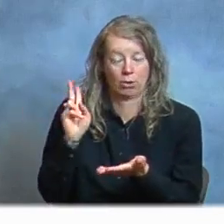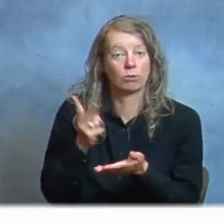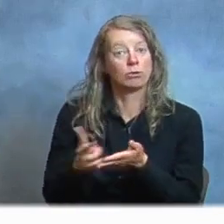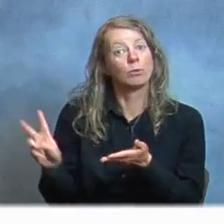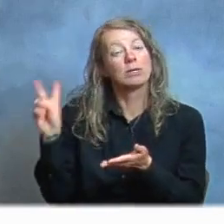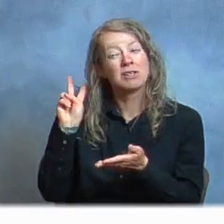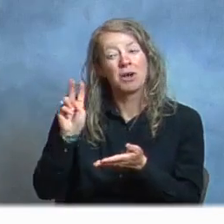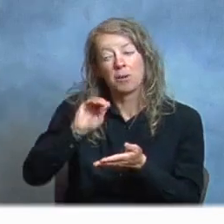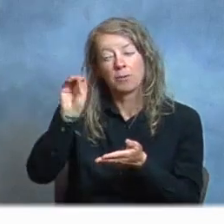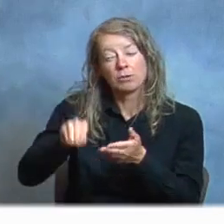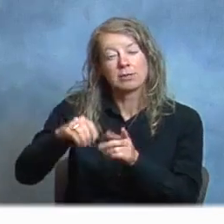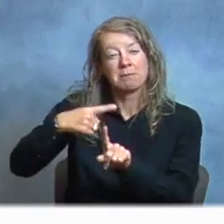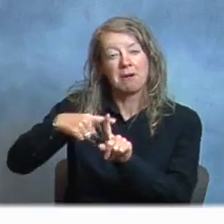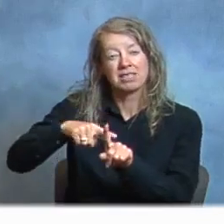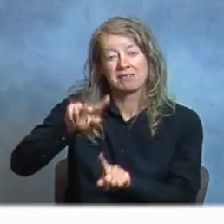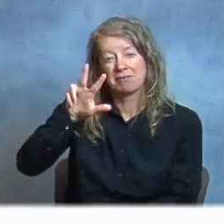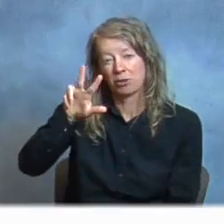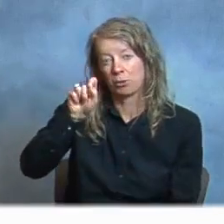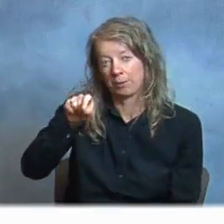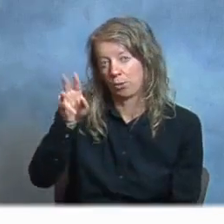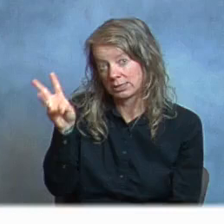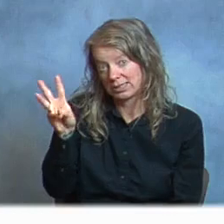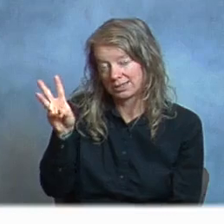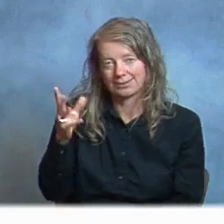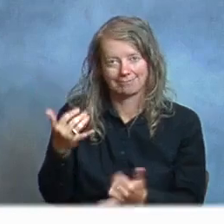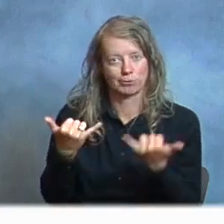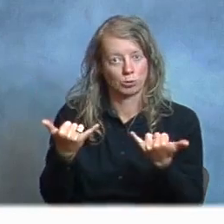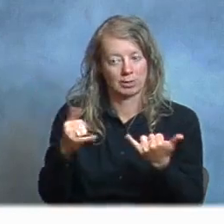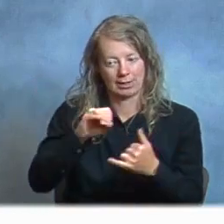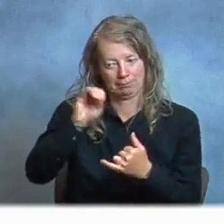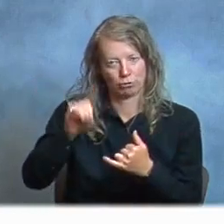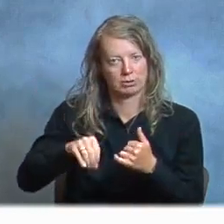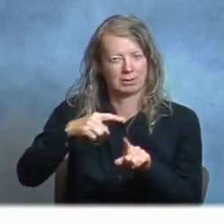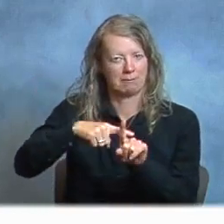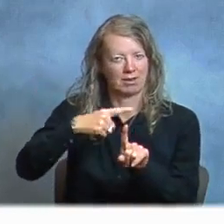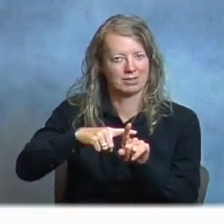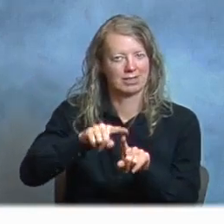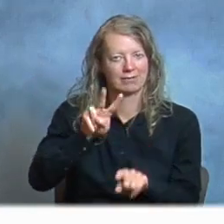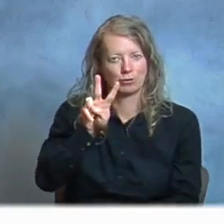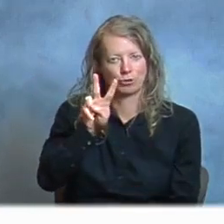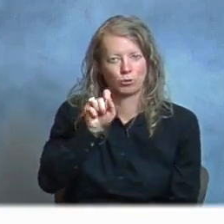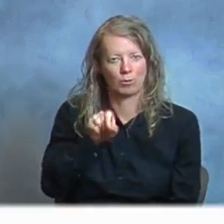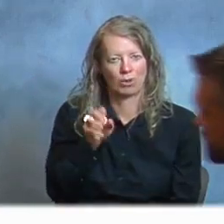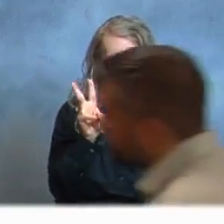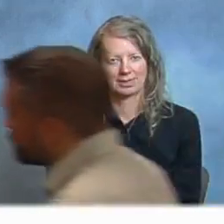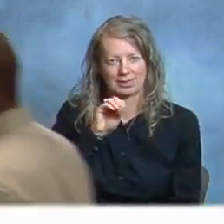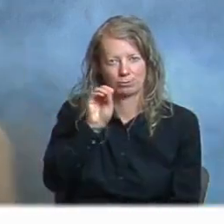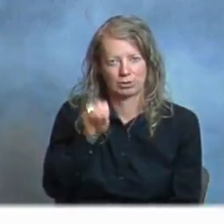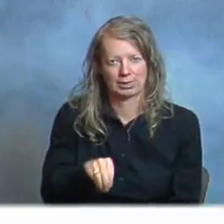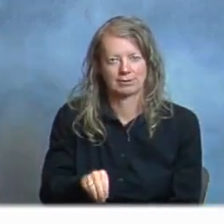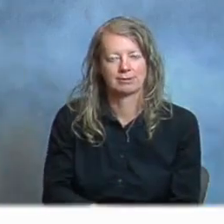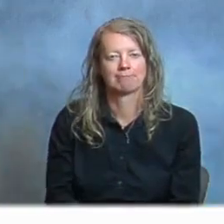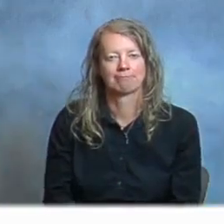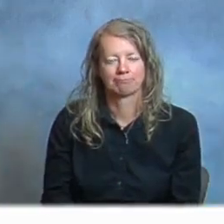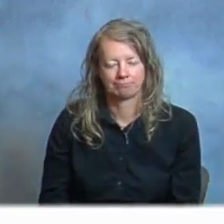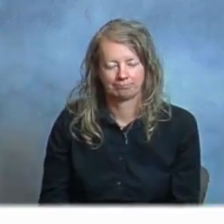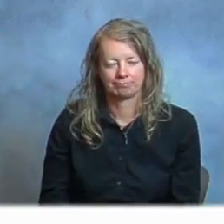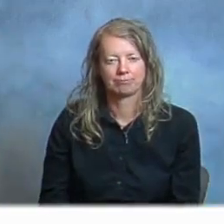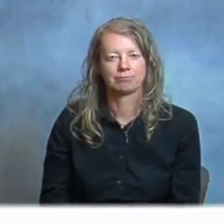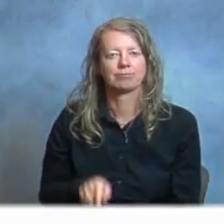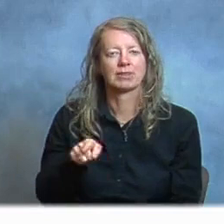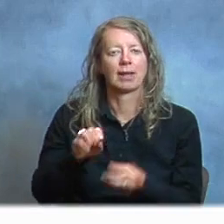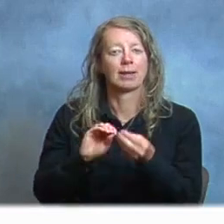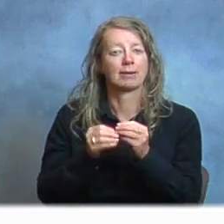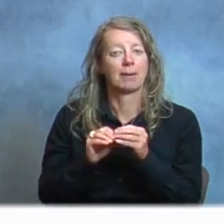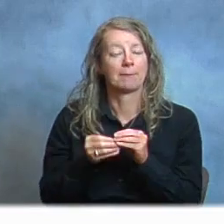around 3.6%, today it's at 2.6%. And this indicator